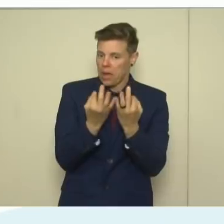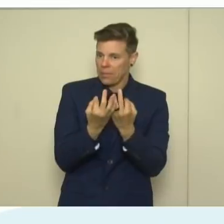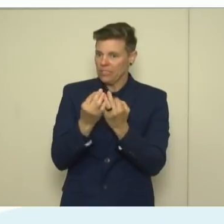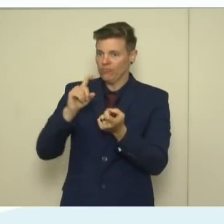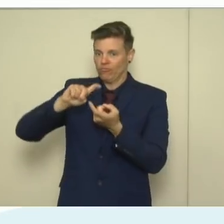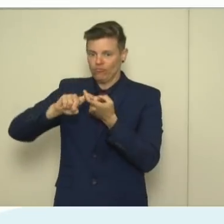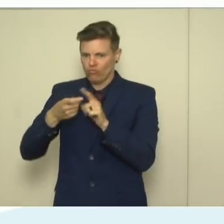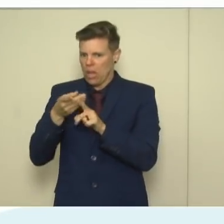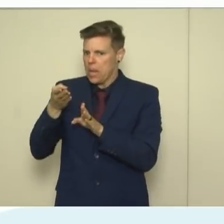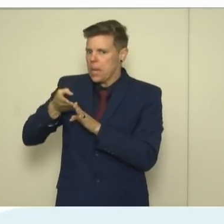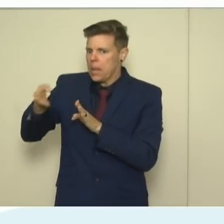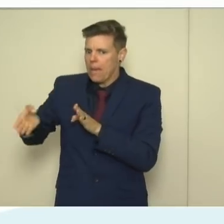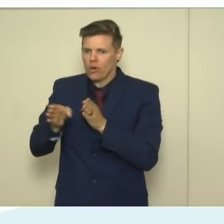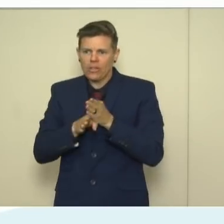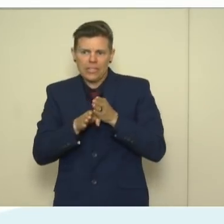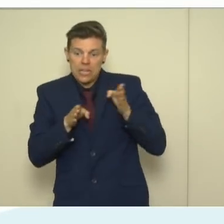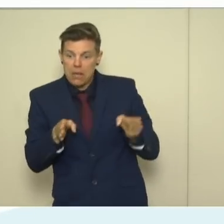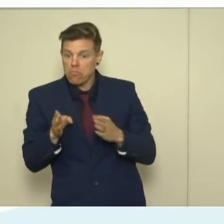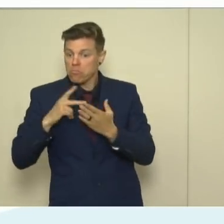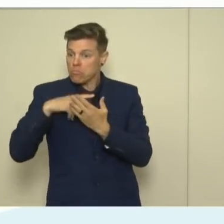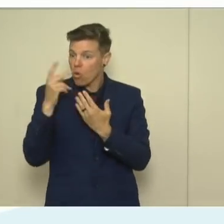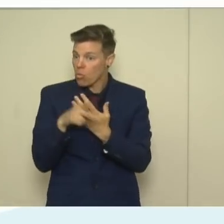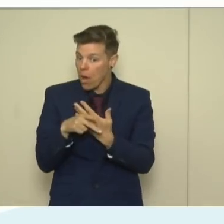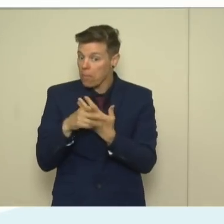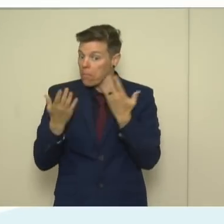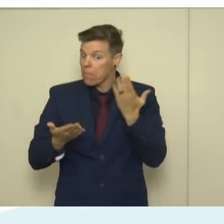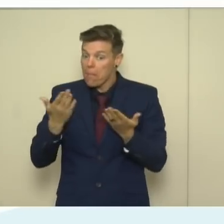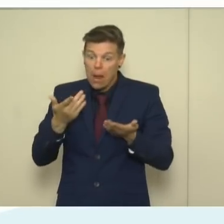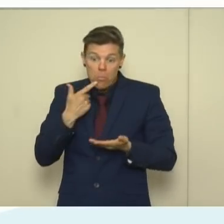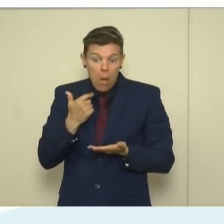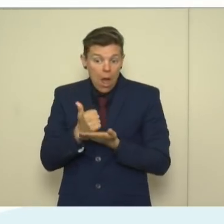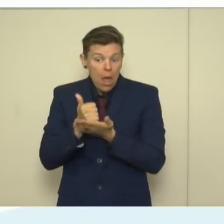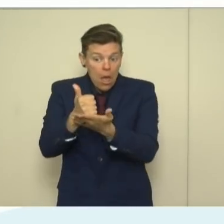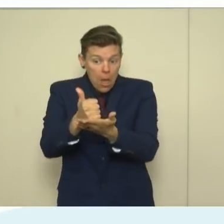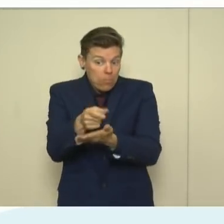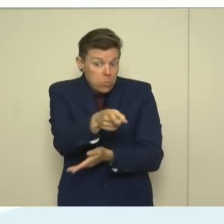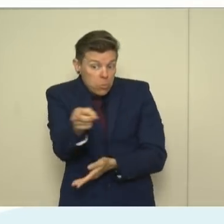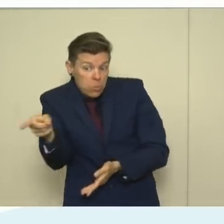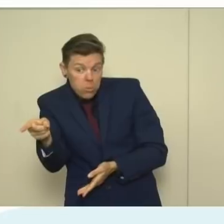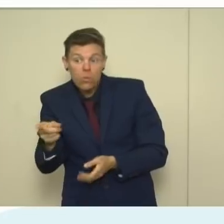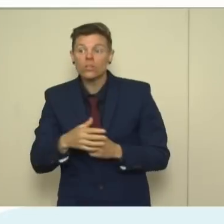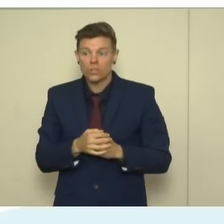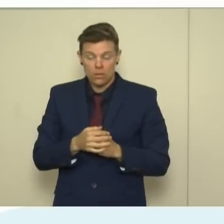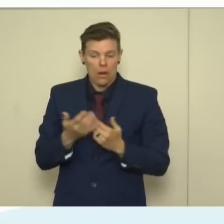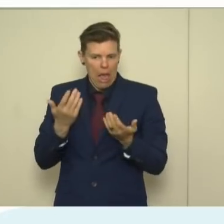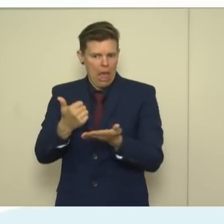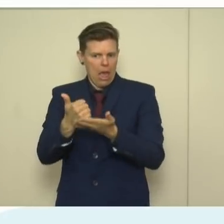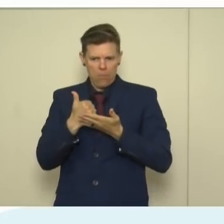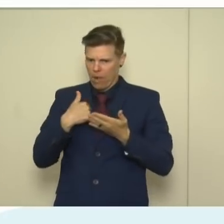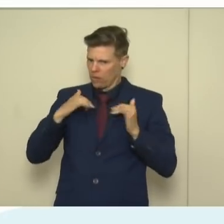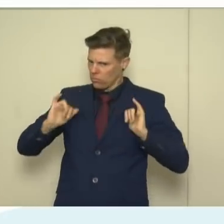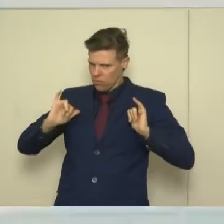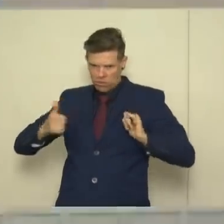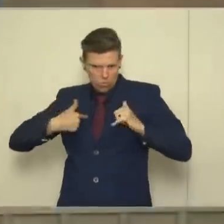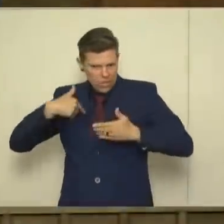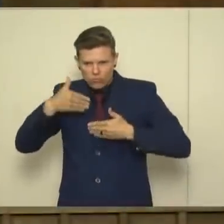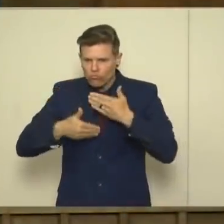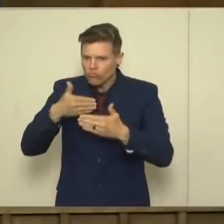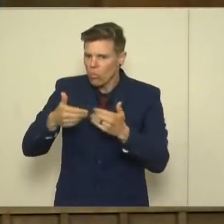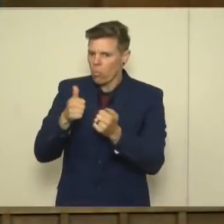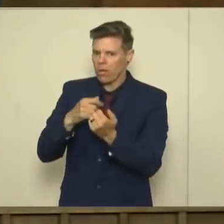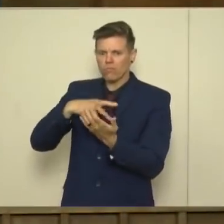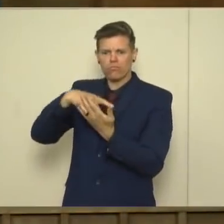be something that will help you as we all navigate and traverse this new period of the public health emergency. And back to you,